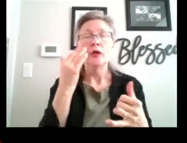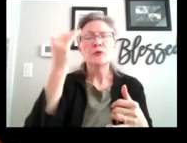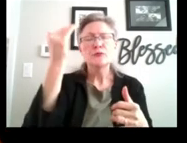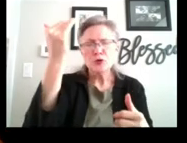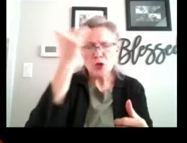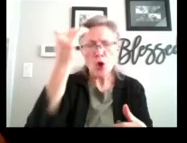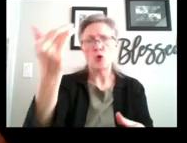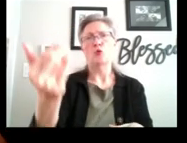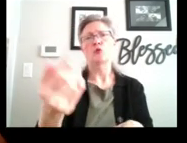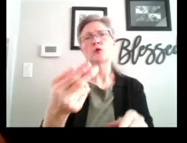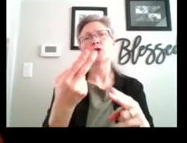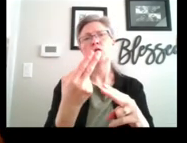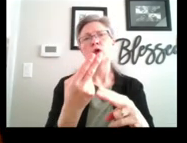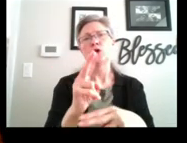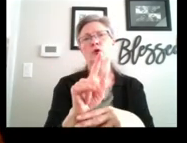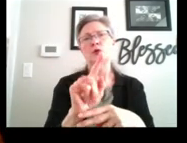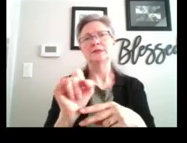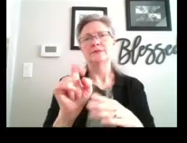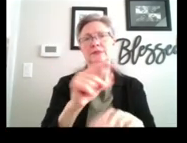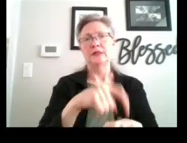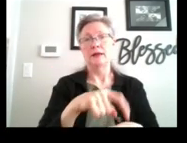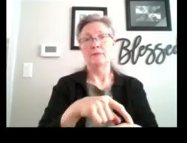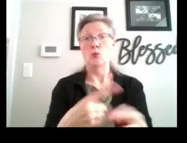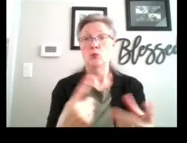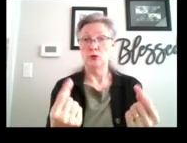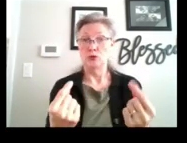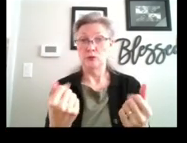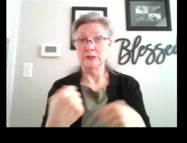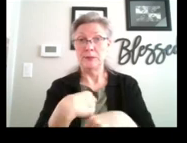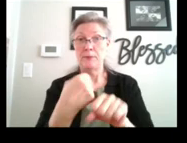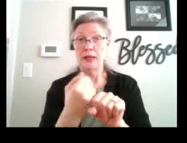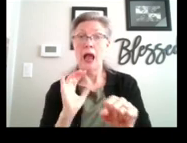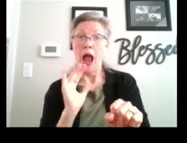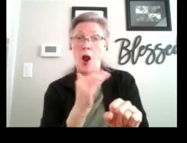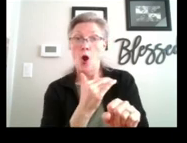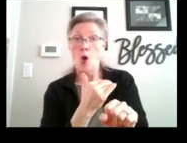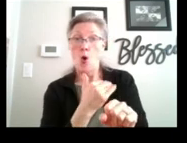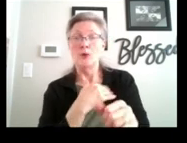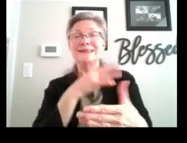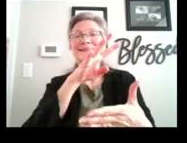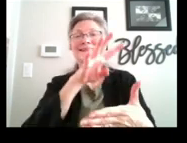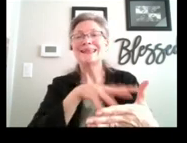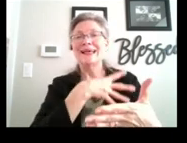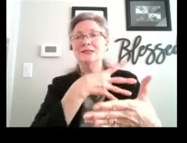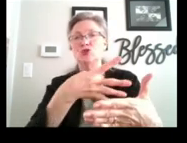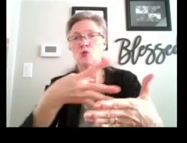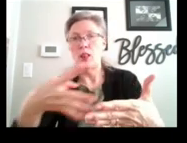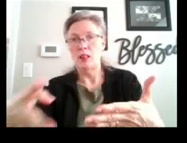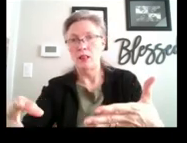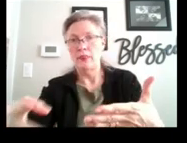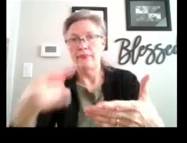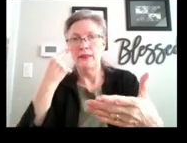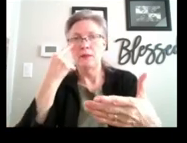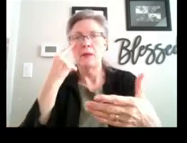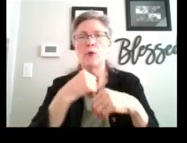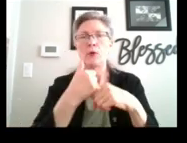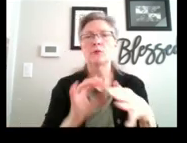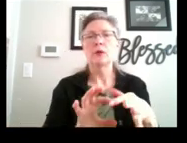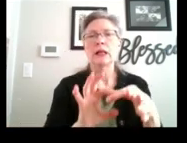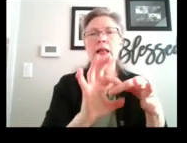and so what we're going to do today actually is create our own schedules and then think about how we can relate